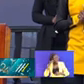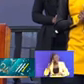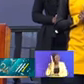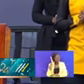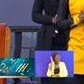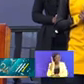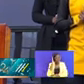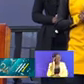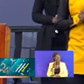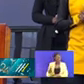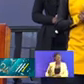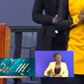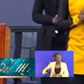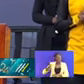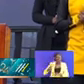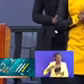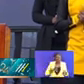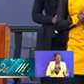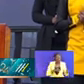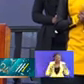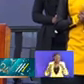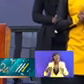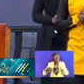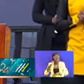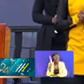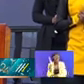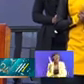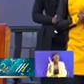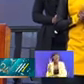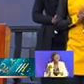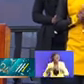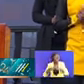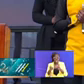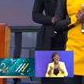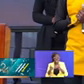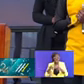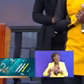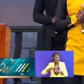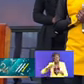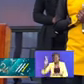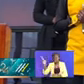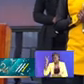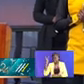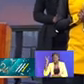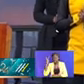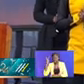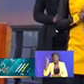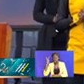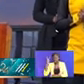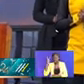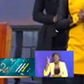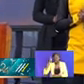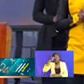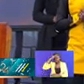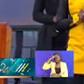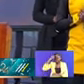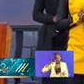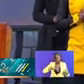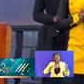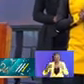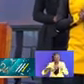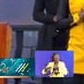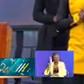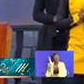God there was a move of God that had begun in Kenya because